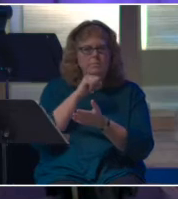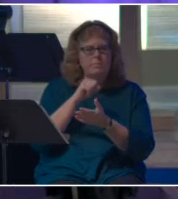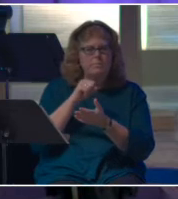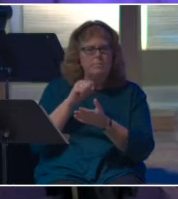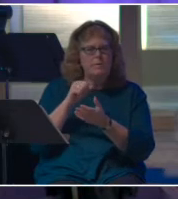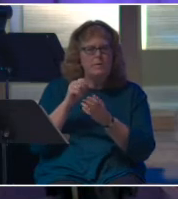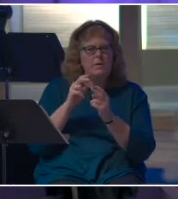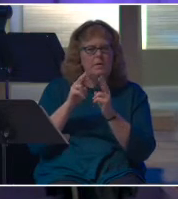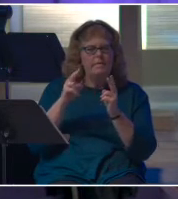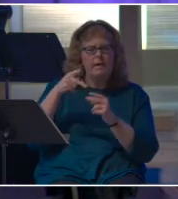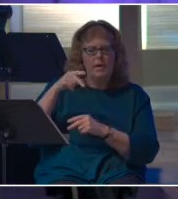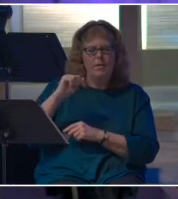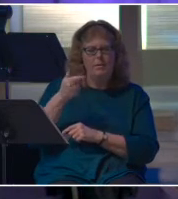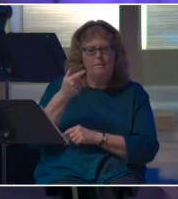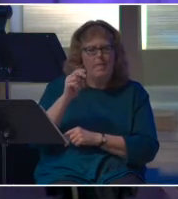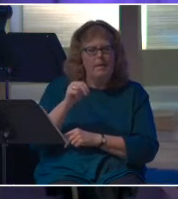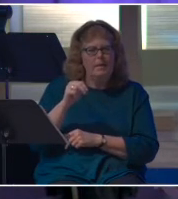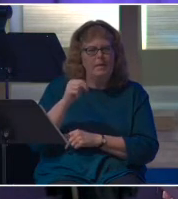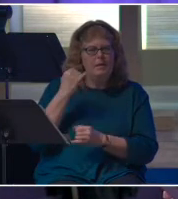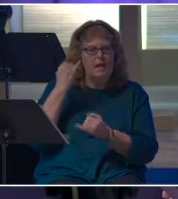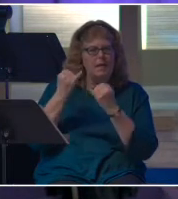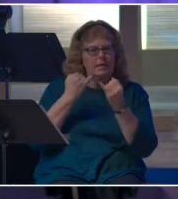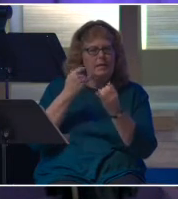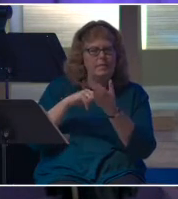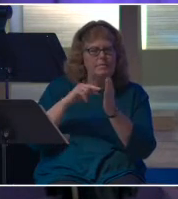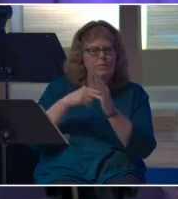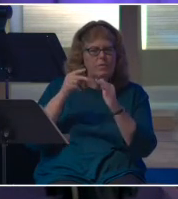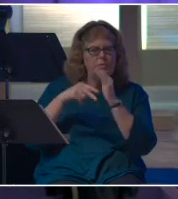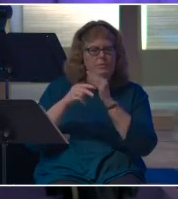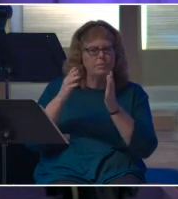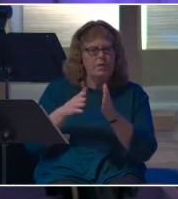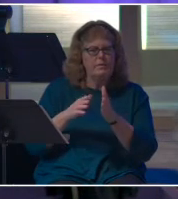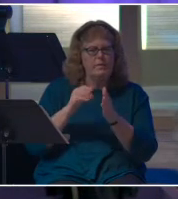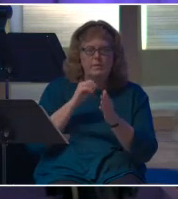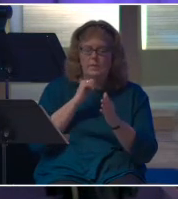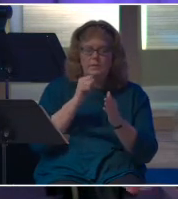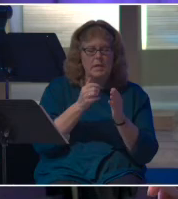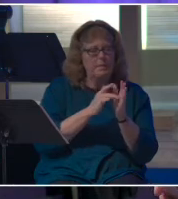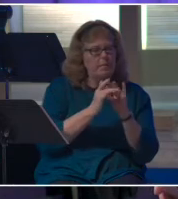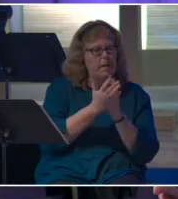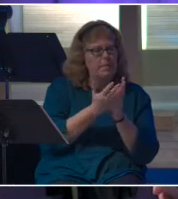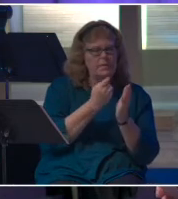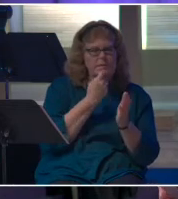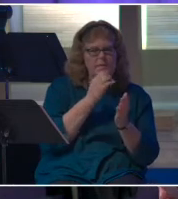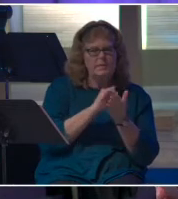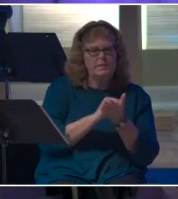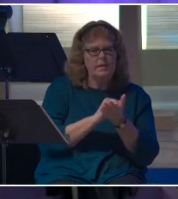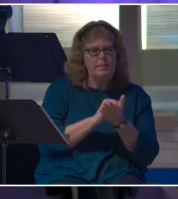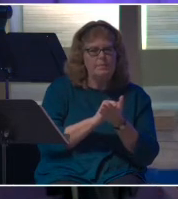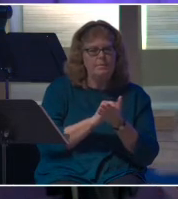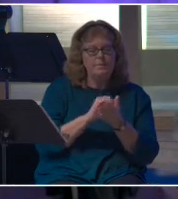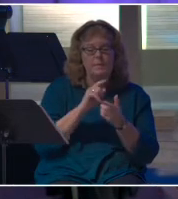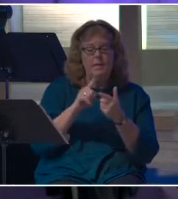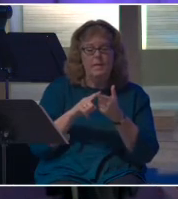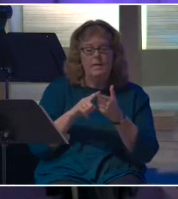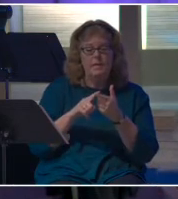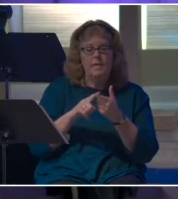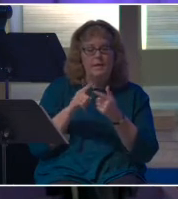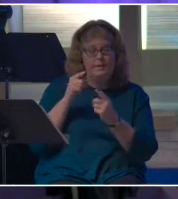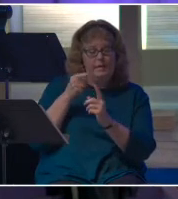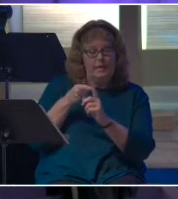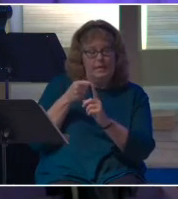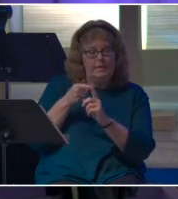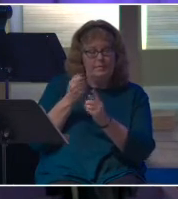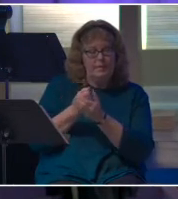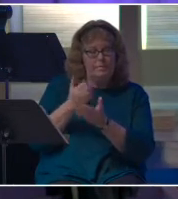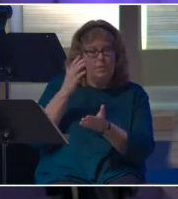a very pagan view of what a prophet is. It's not a biblical view. And then he's the wealthy one, and he